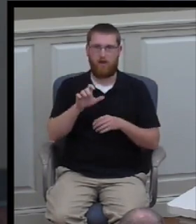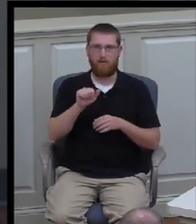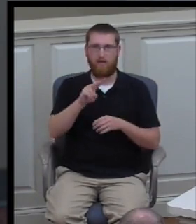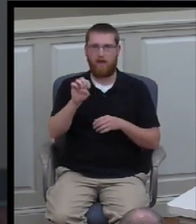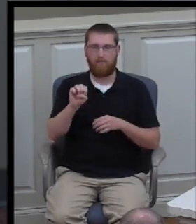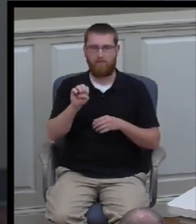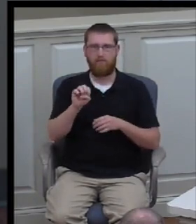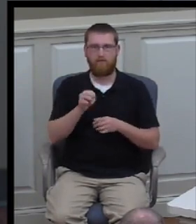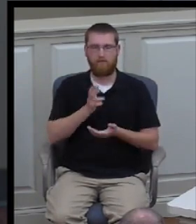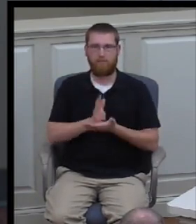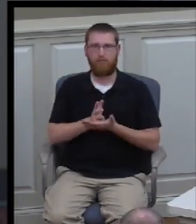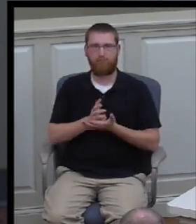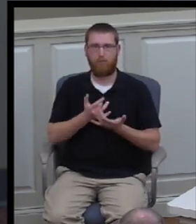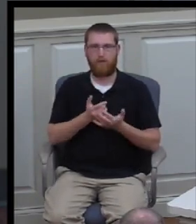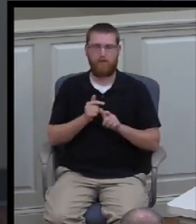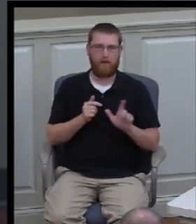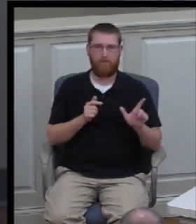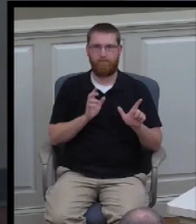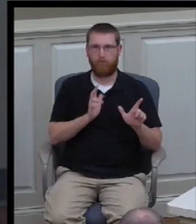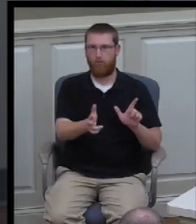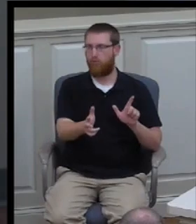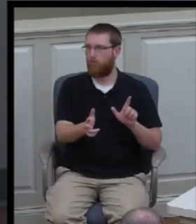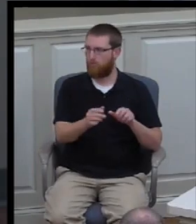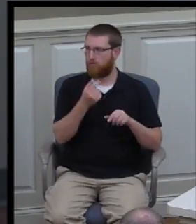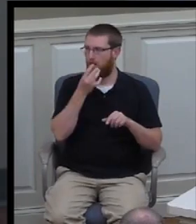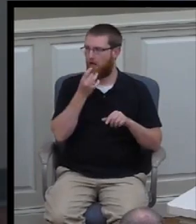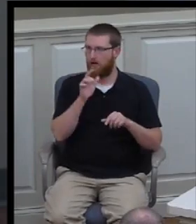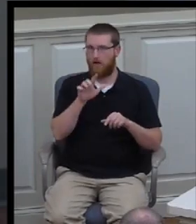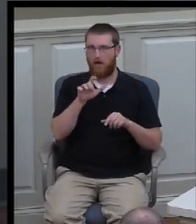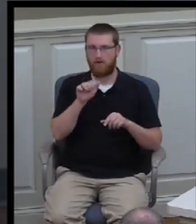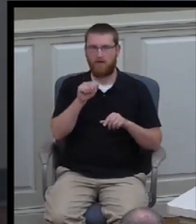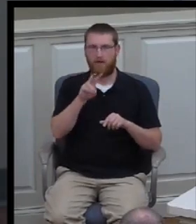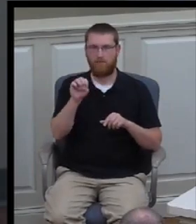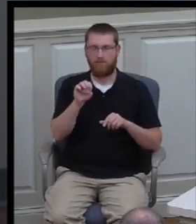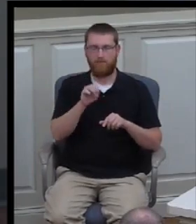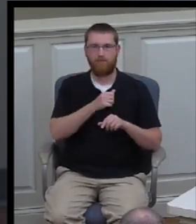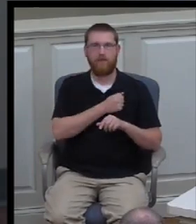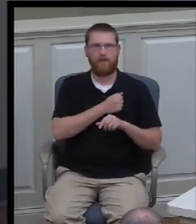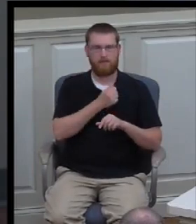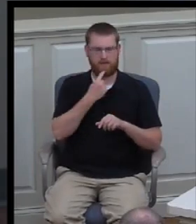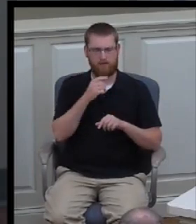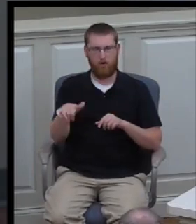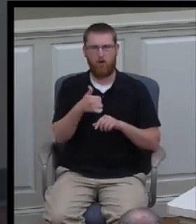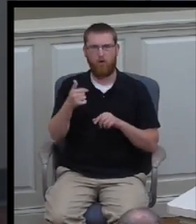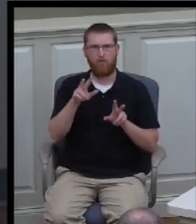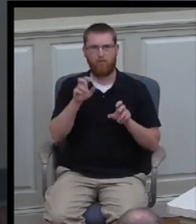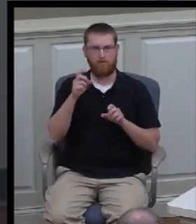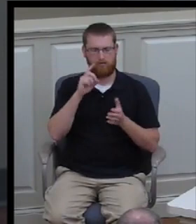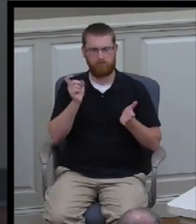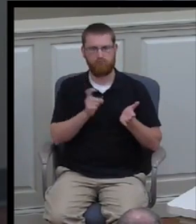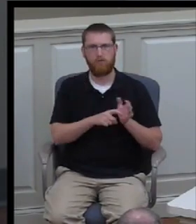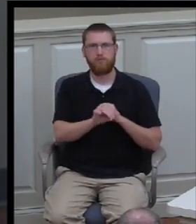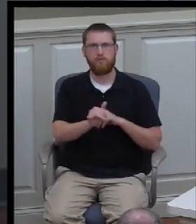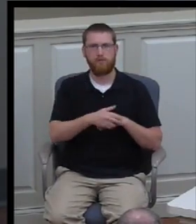light if you're trying to go through or left. Okay, then the other issue that I observed in studying this, as it's